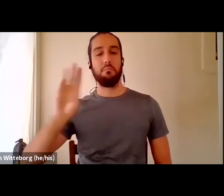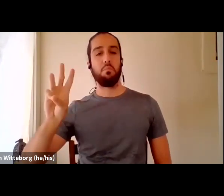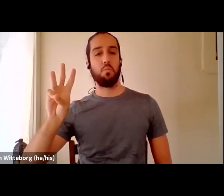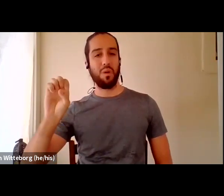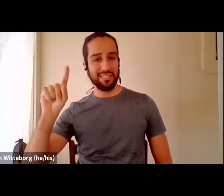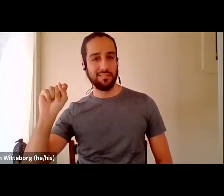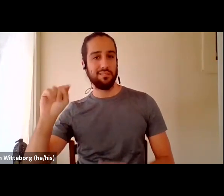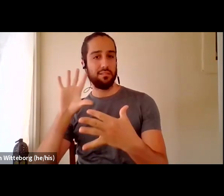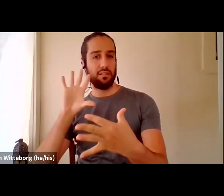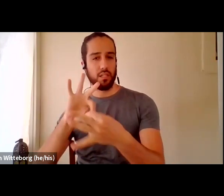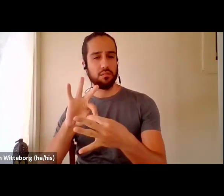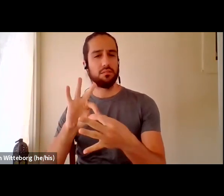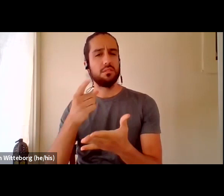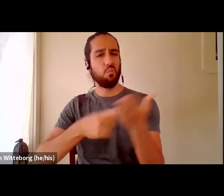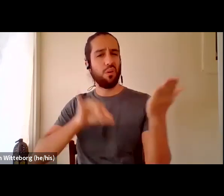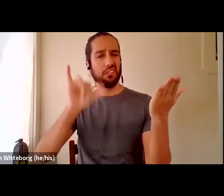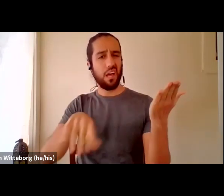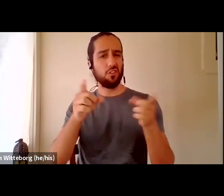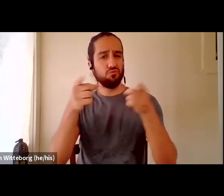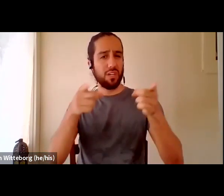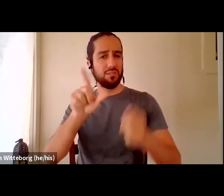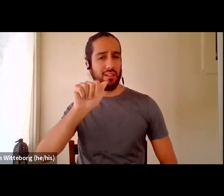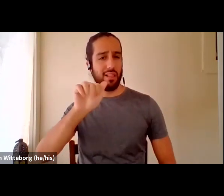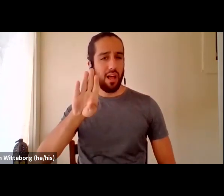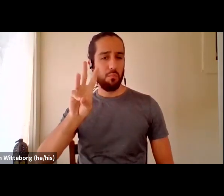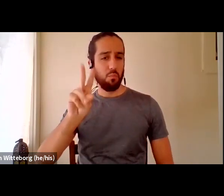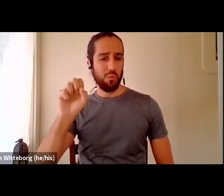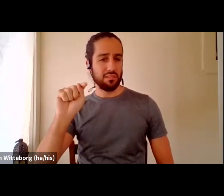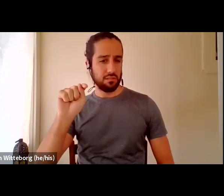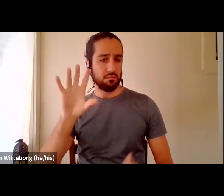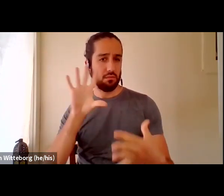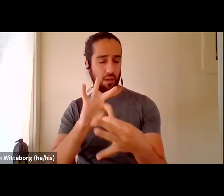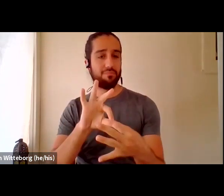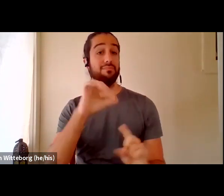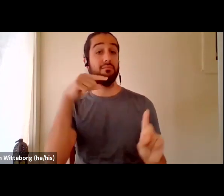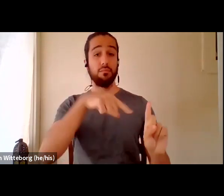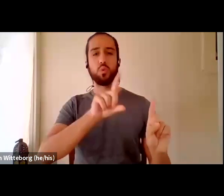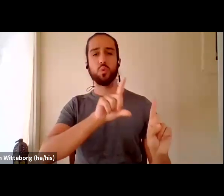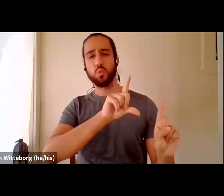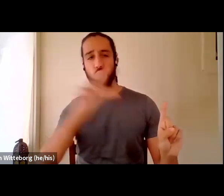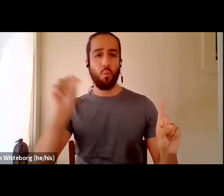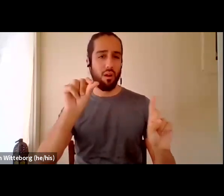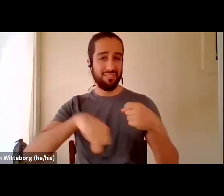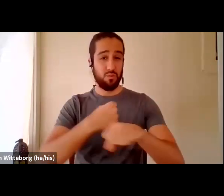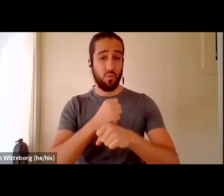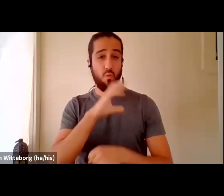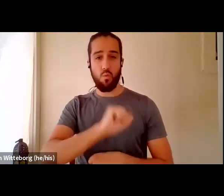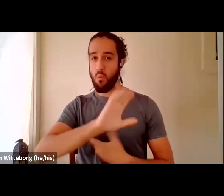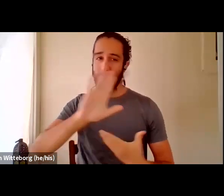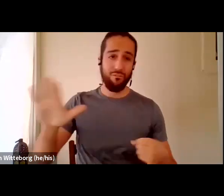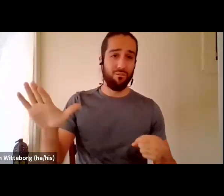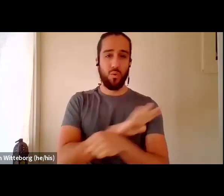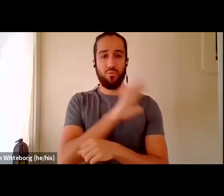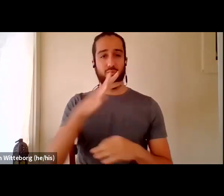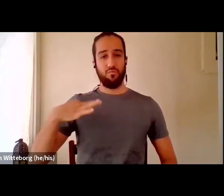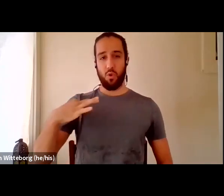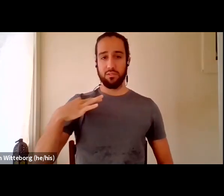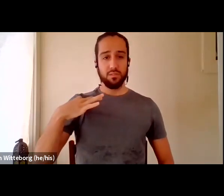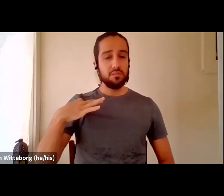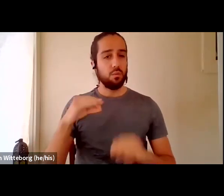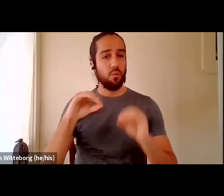Lab West Connects? I'm glad you asked. Directors Lab West is a 20-year-old, all-volunteer-run organization